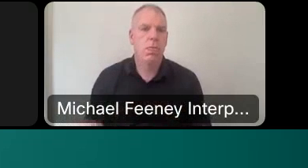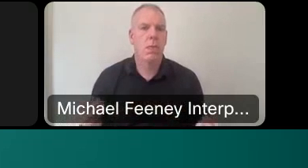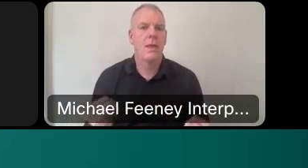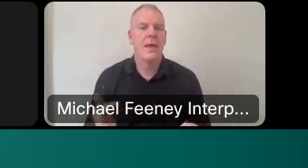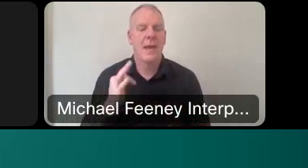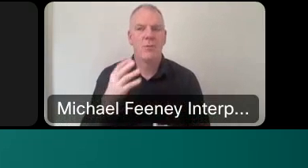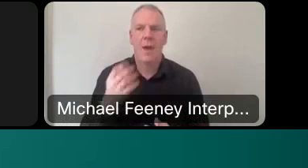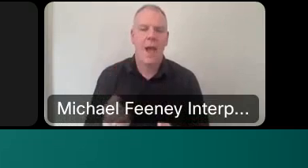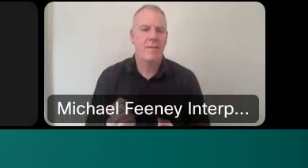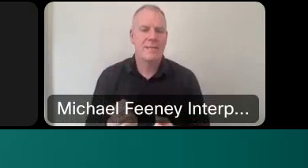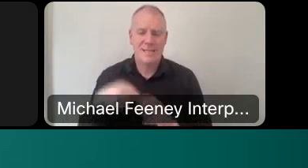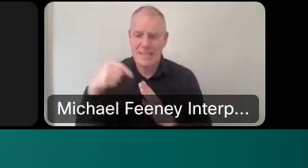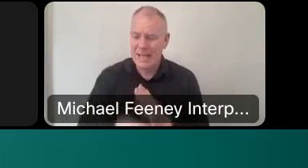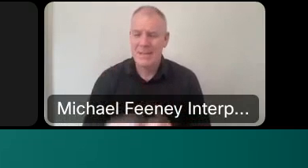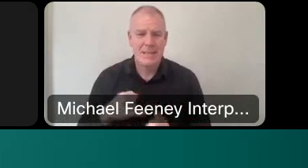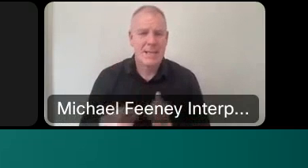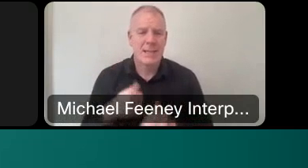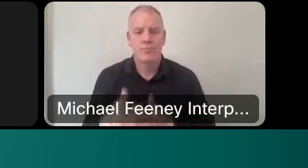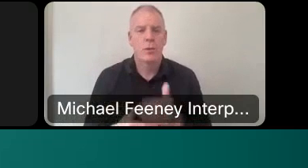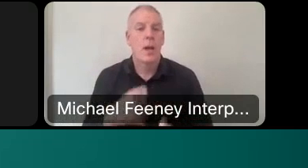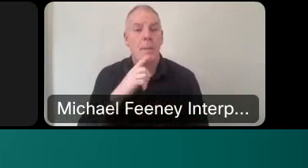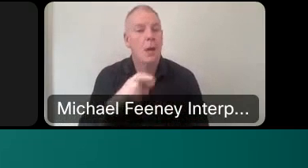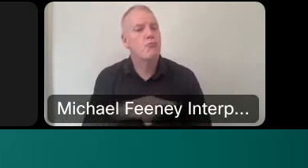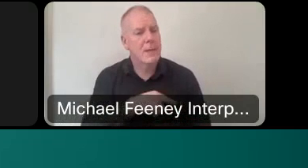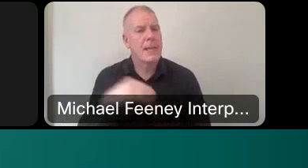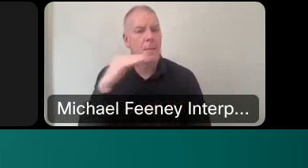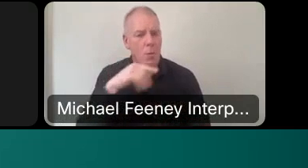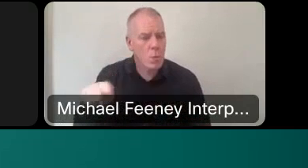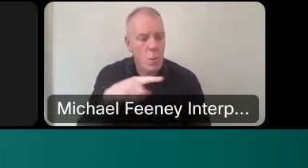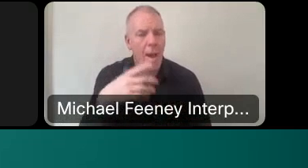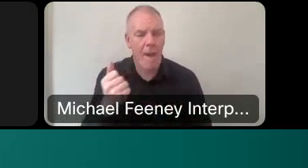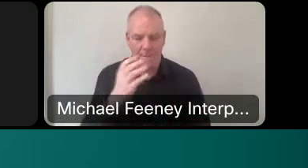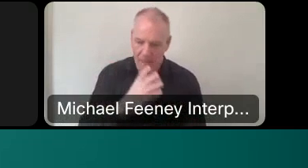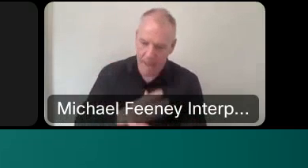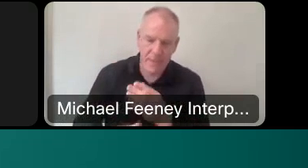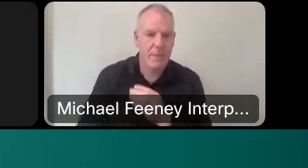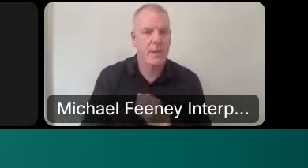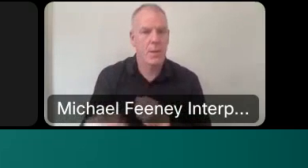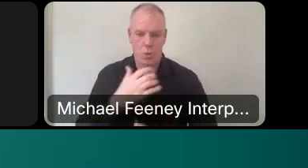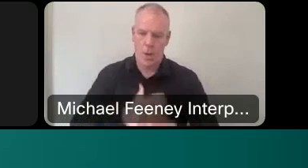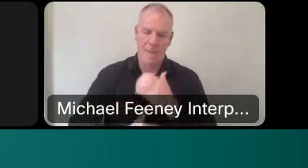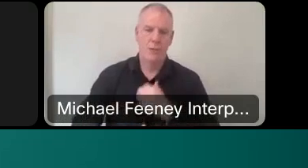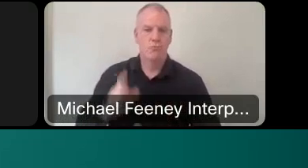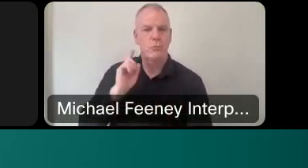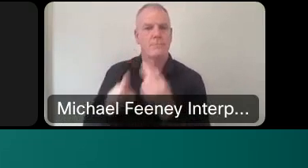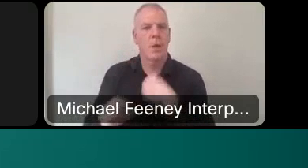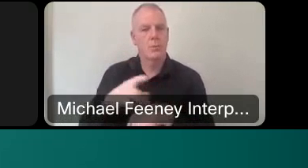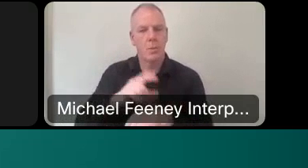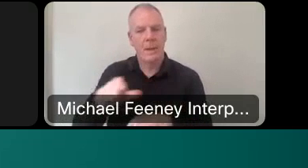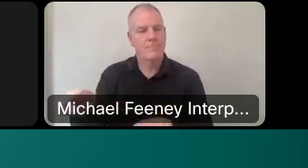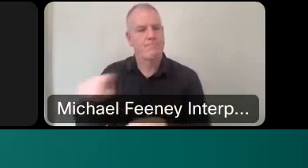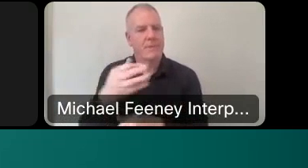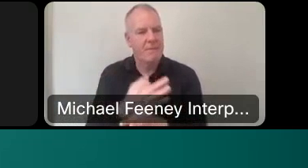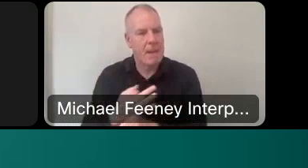very prescribed processes, but it's really important that we maintain that empathic and compassionate response to patients and their